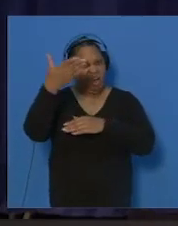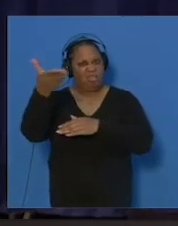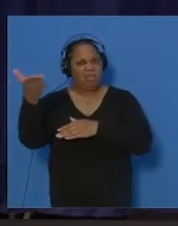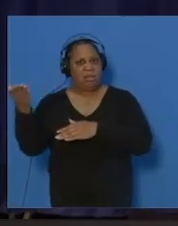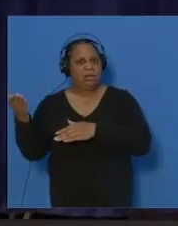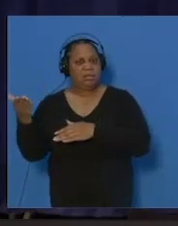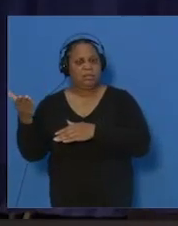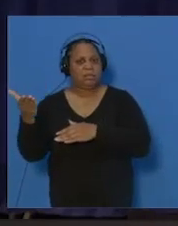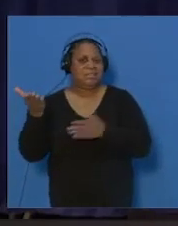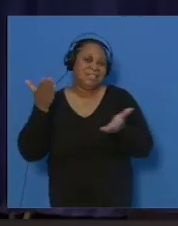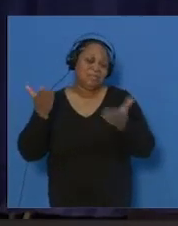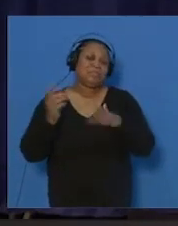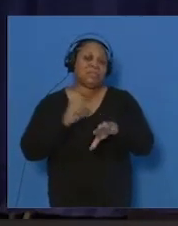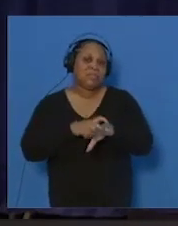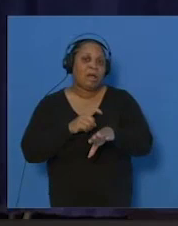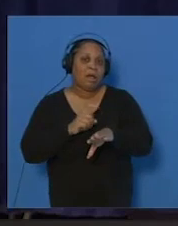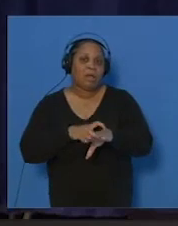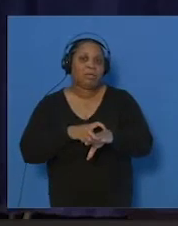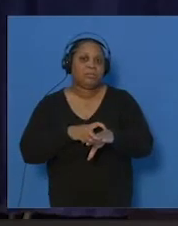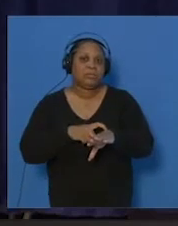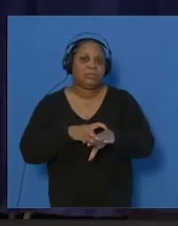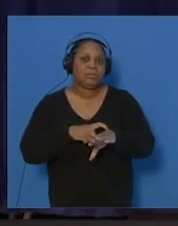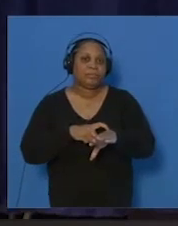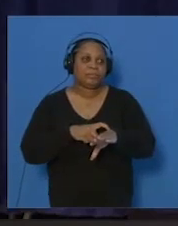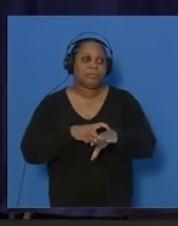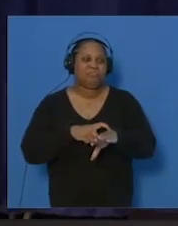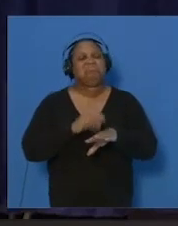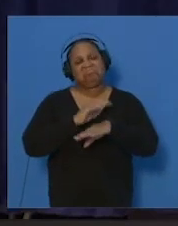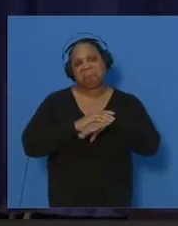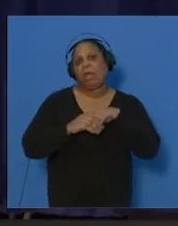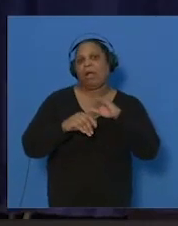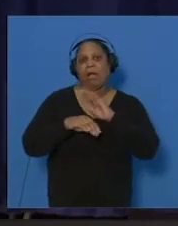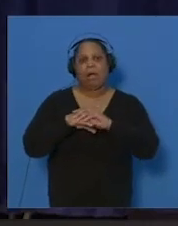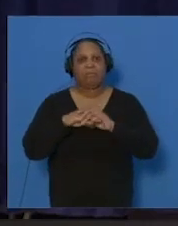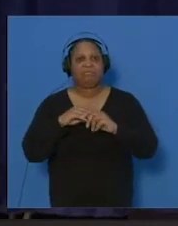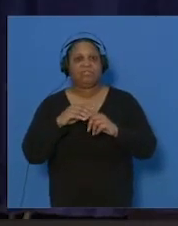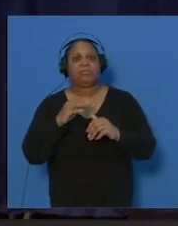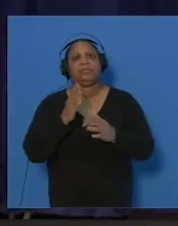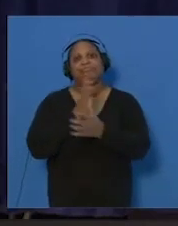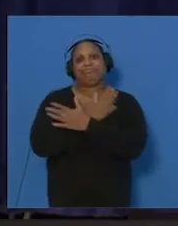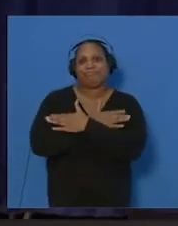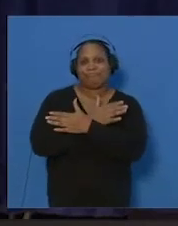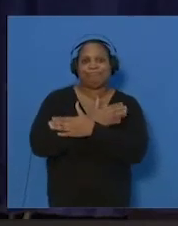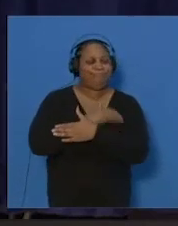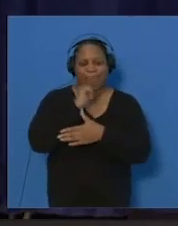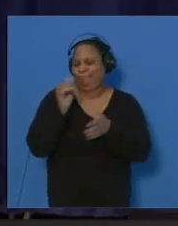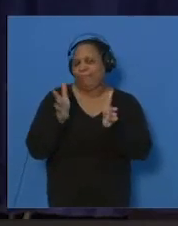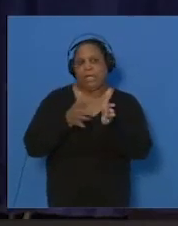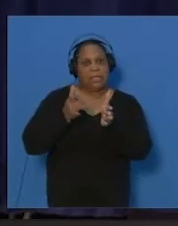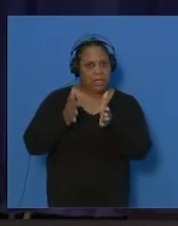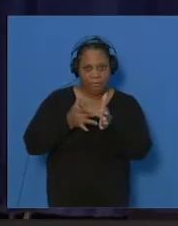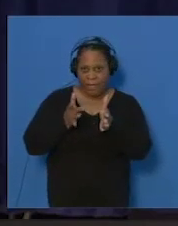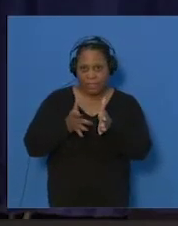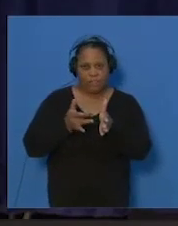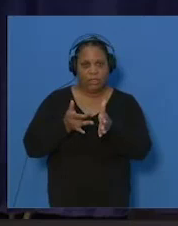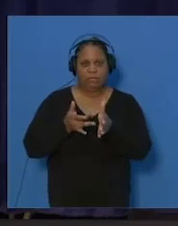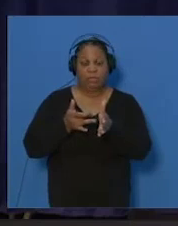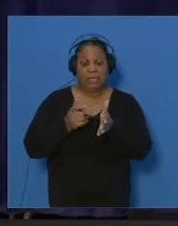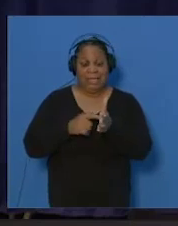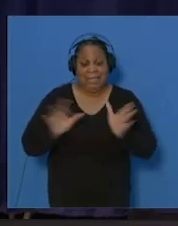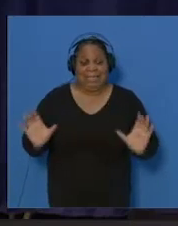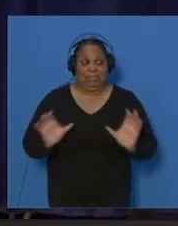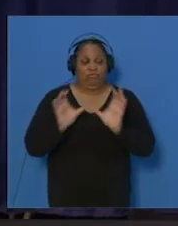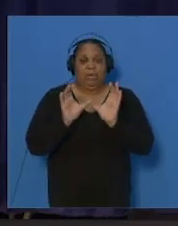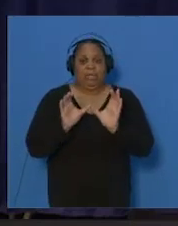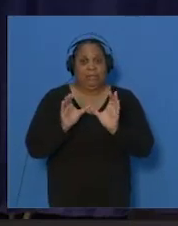just time and being comfortable, have chosen not to take advantage of. This crisis